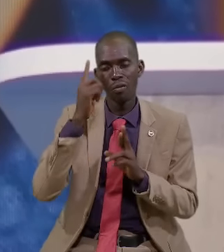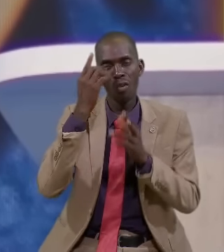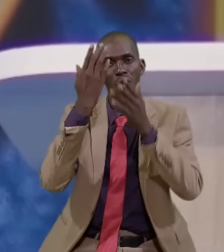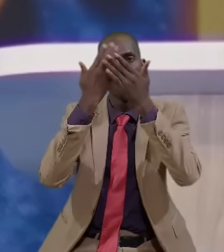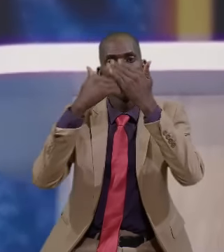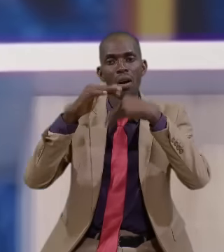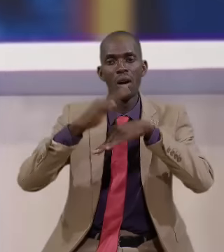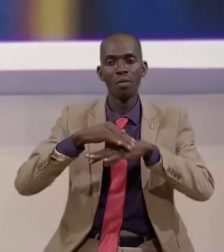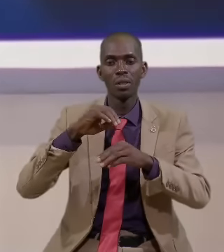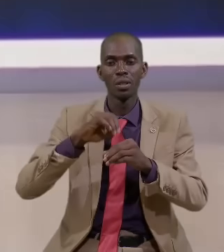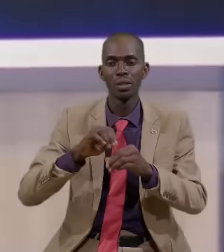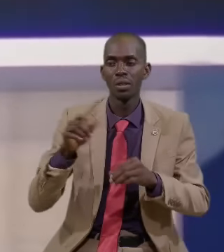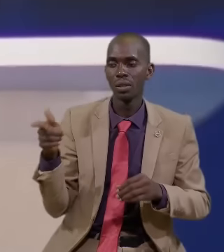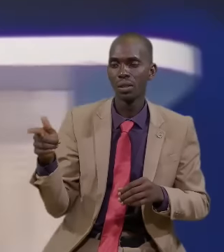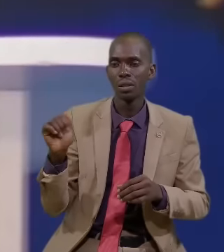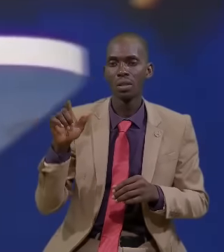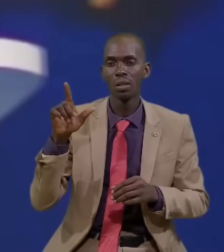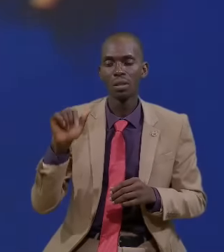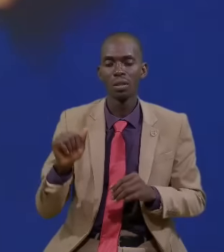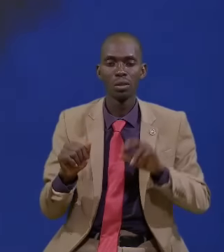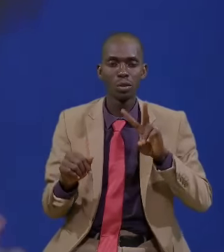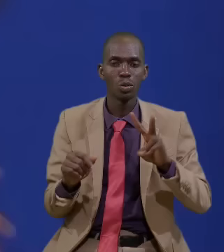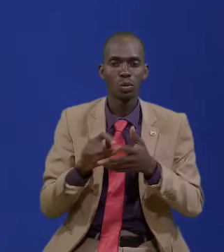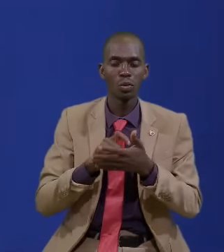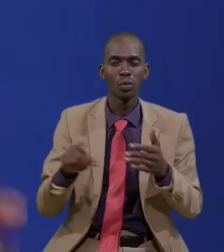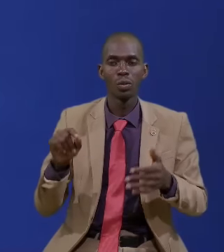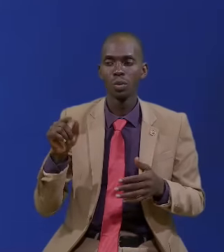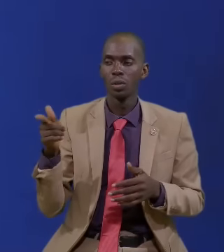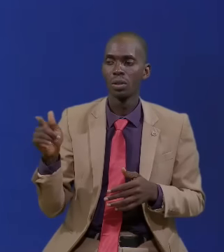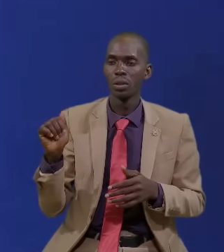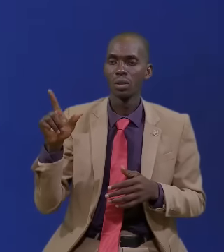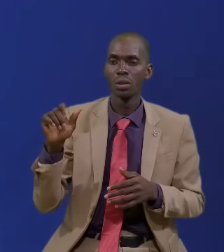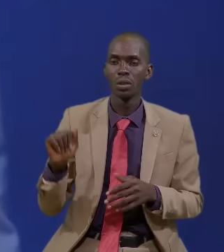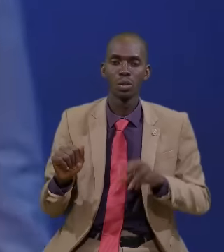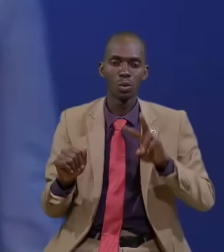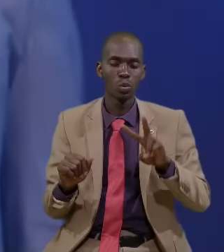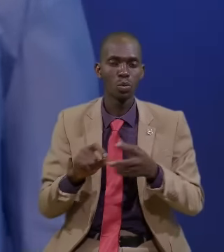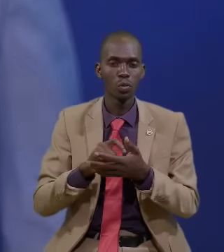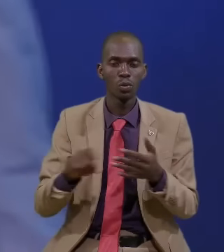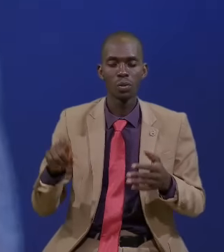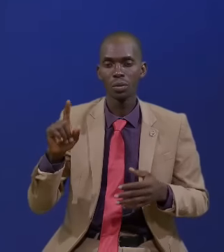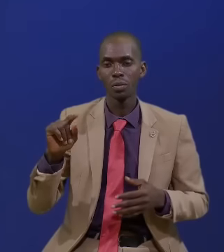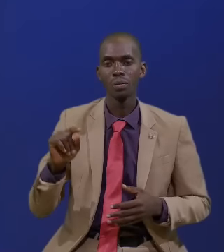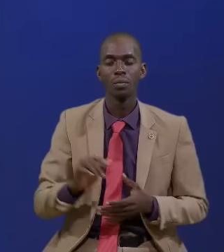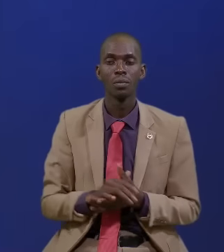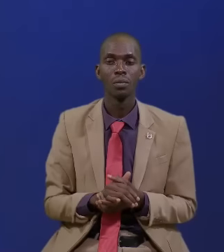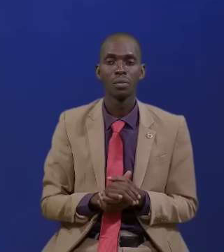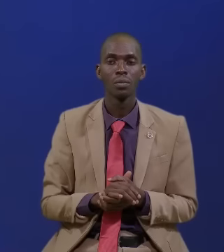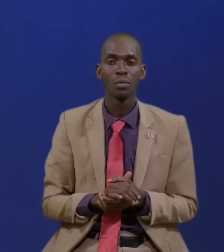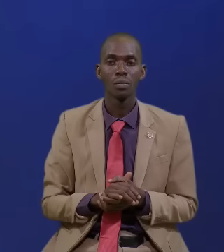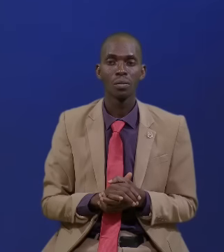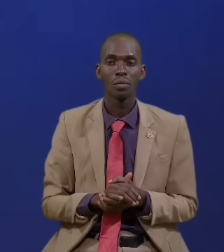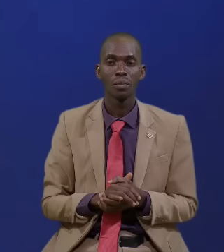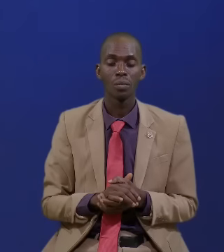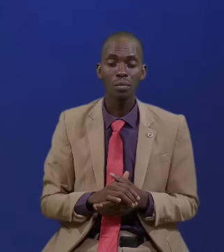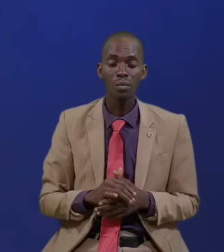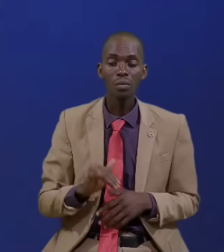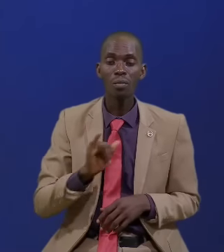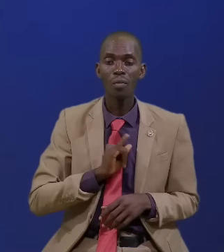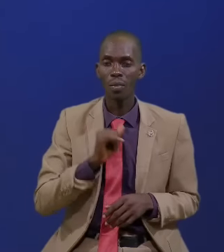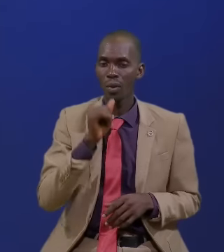2, reading from verse 20. Galatians chapter 2, we're looking at verse 20. I am crucified